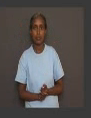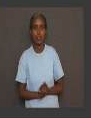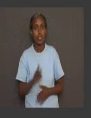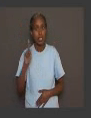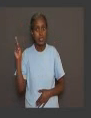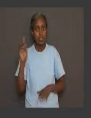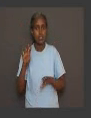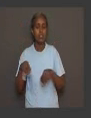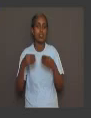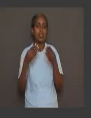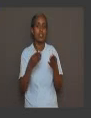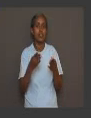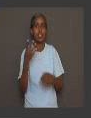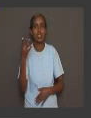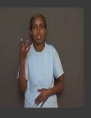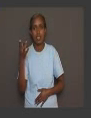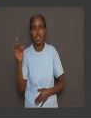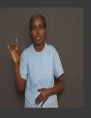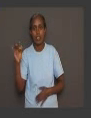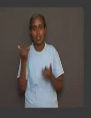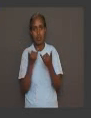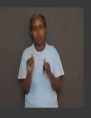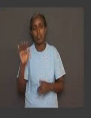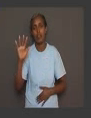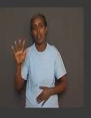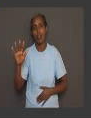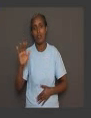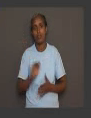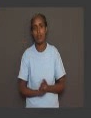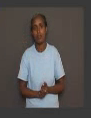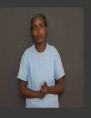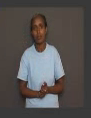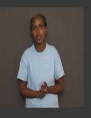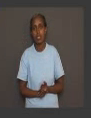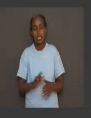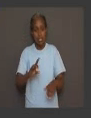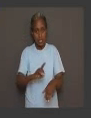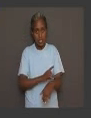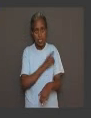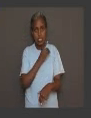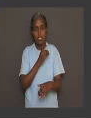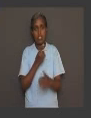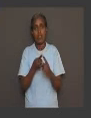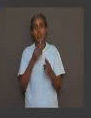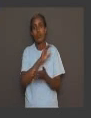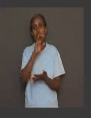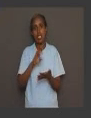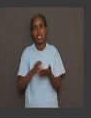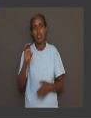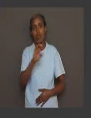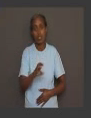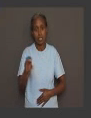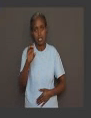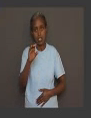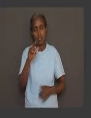This gives us 18 over 5. So the distance from the center of the circle